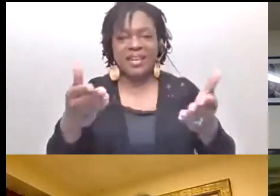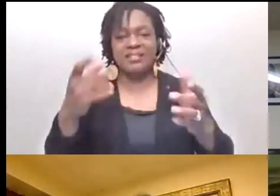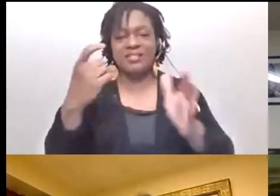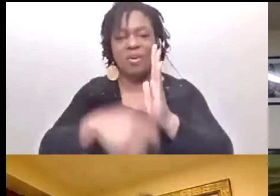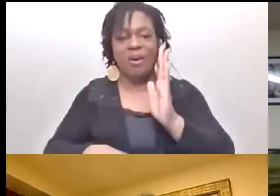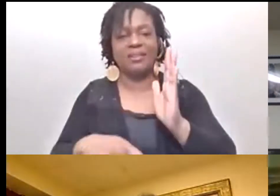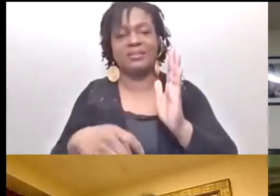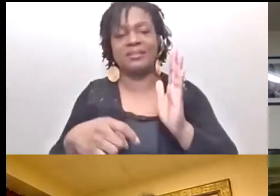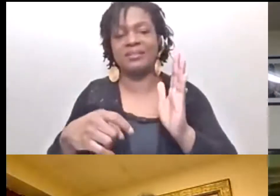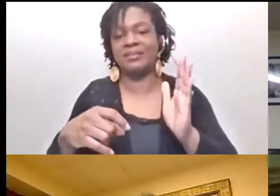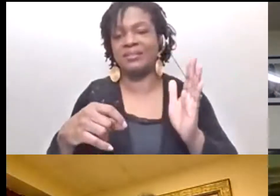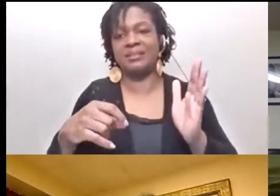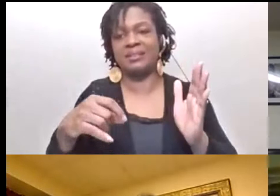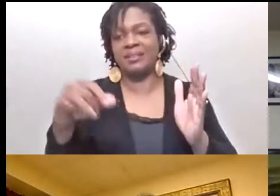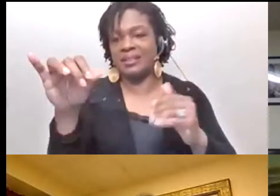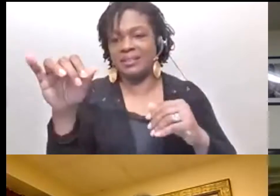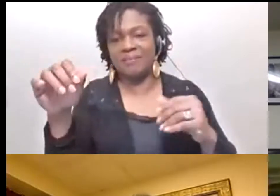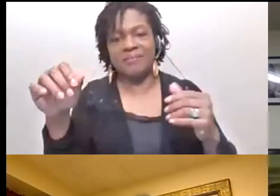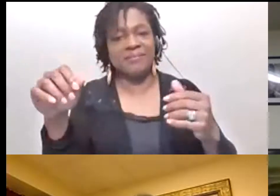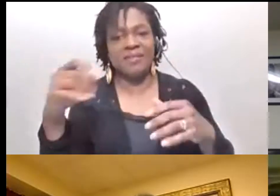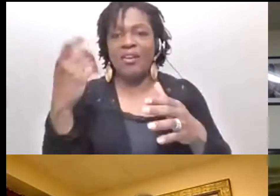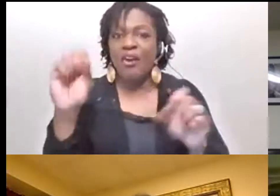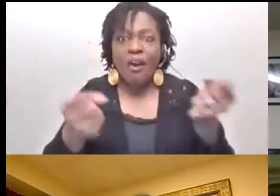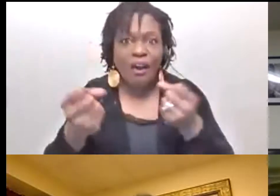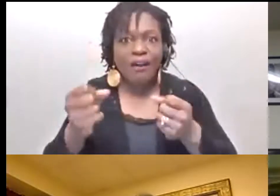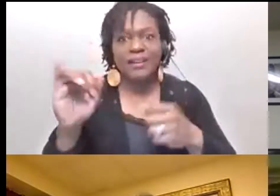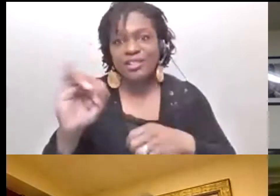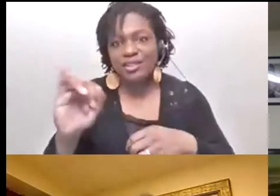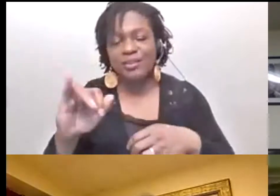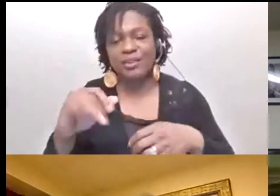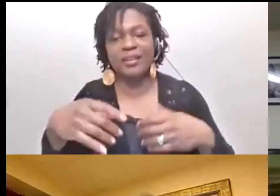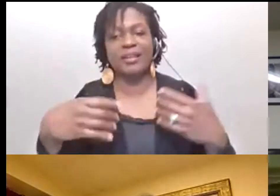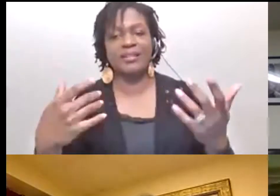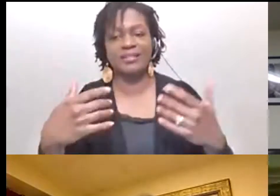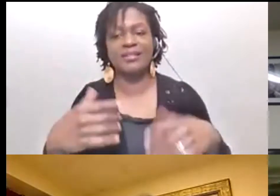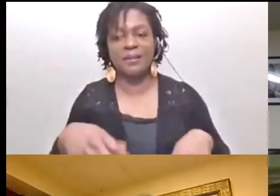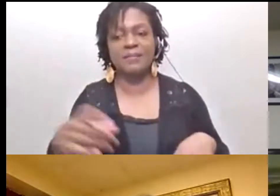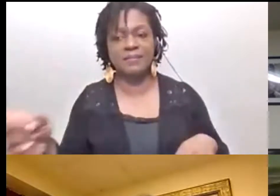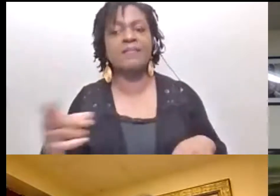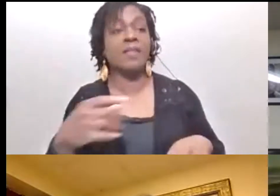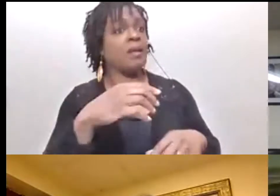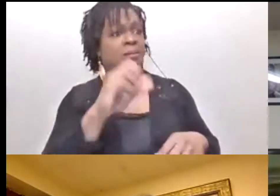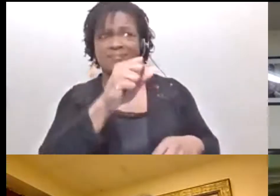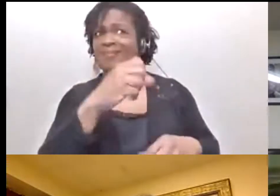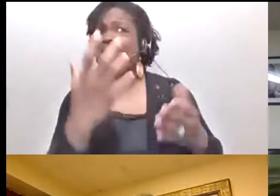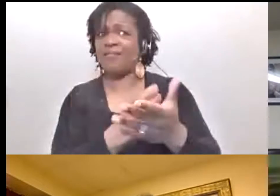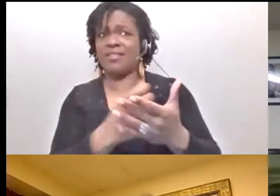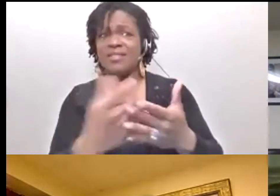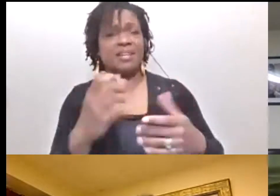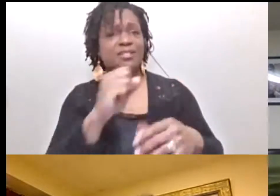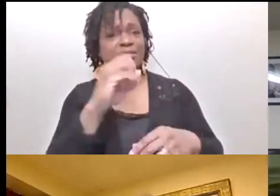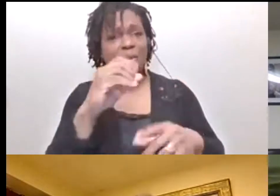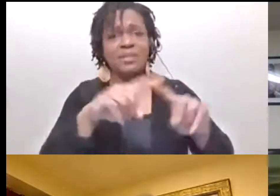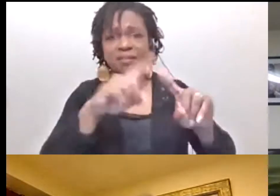is more, just things Yeah, cost more everything in different across the areas. state is so different in each place.